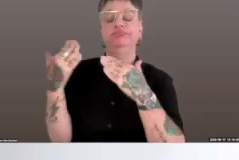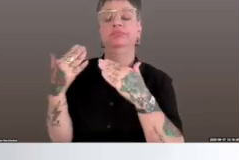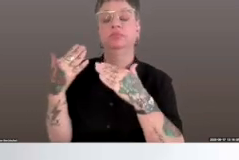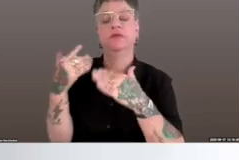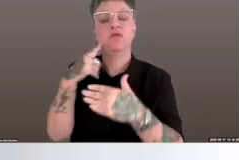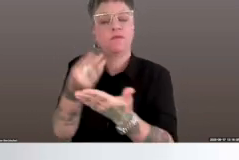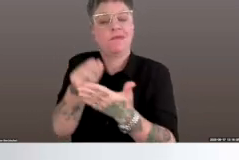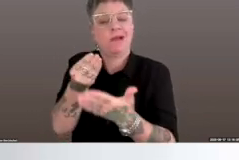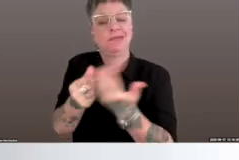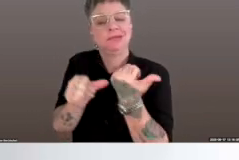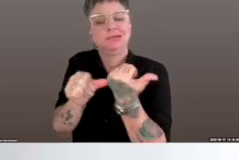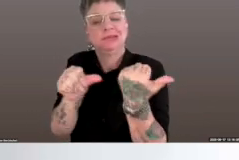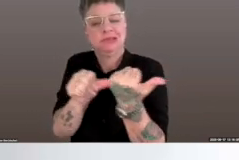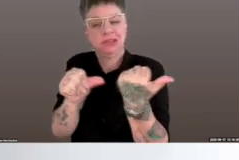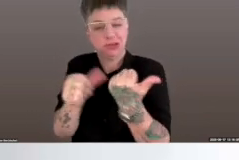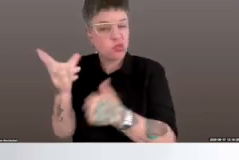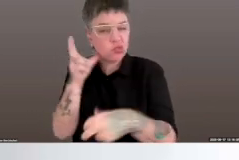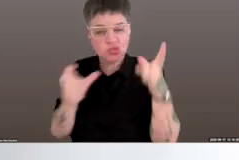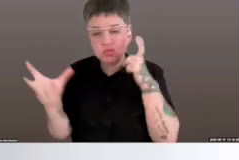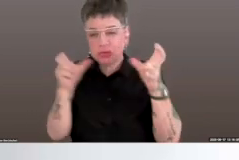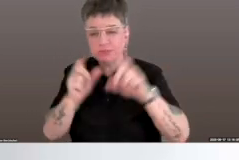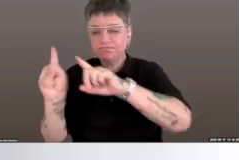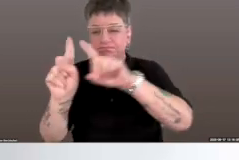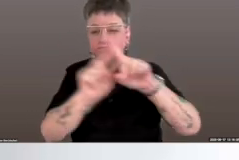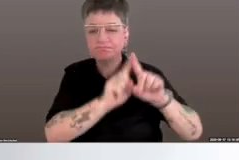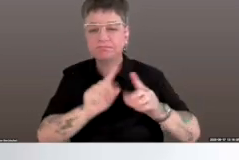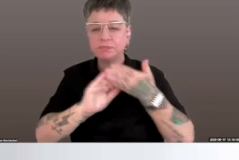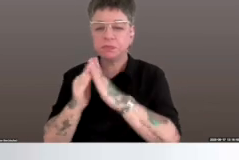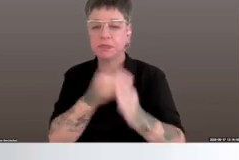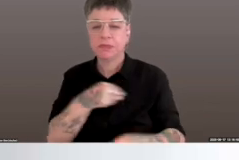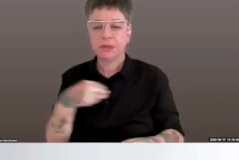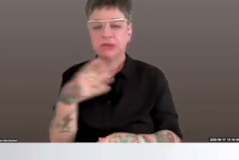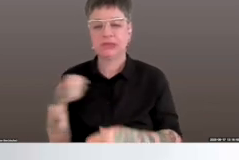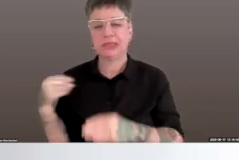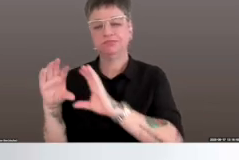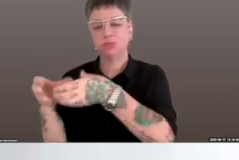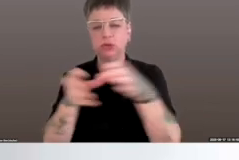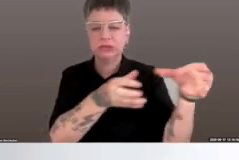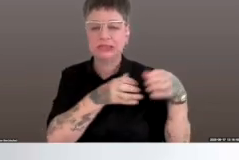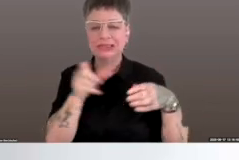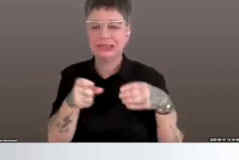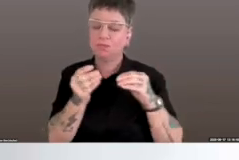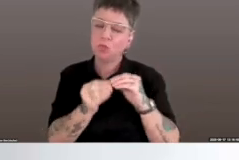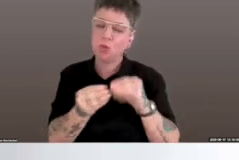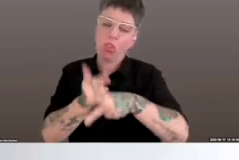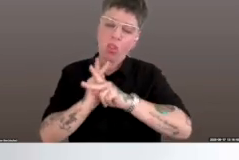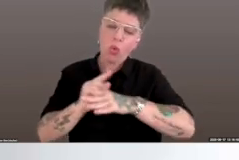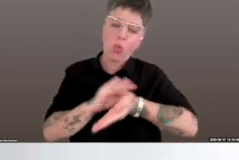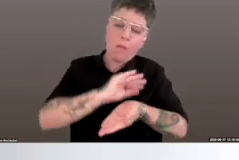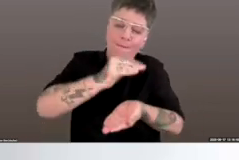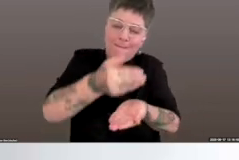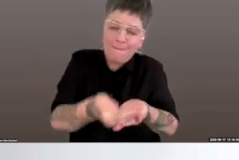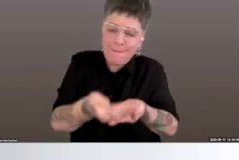heard from community members and organizations that people needed a higher loan amount to be able to purchase the types